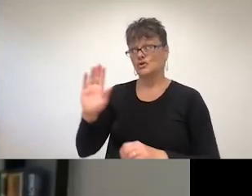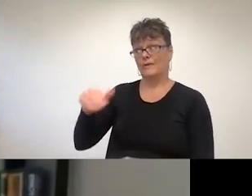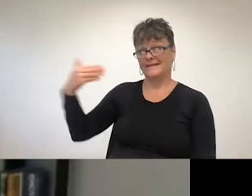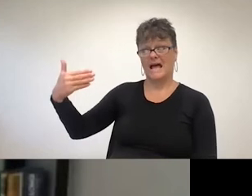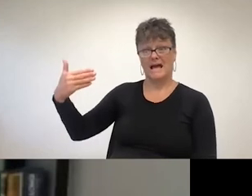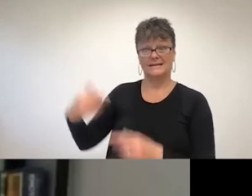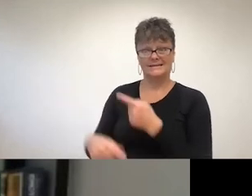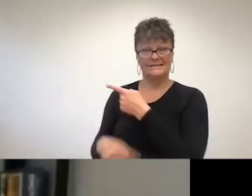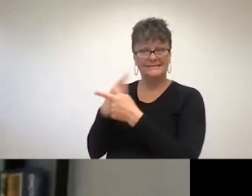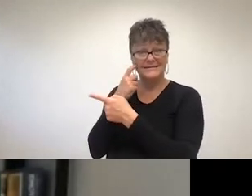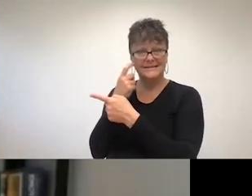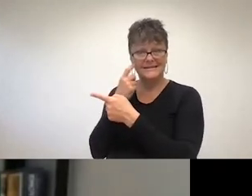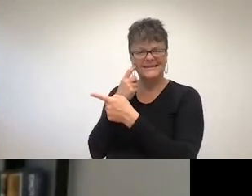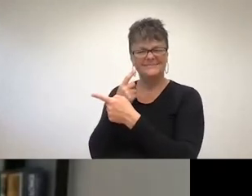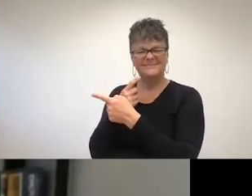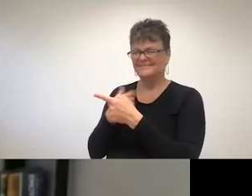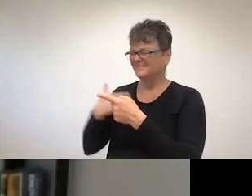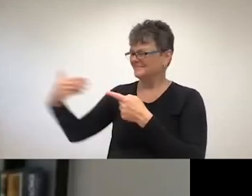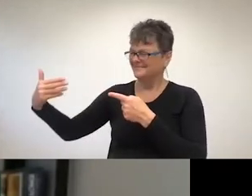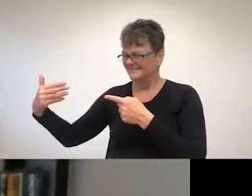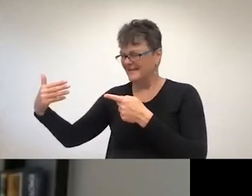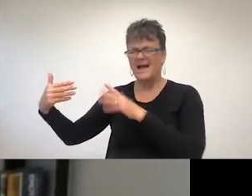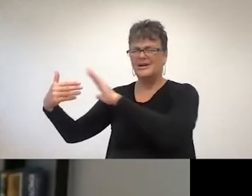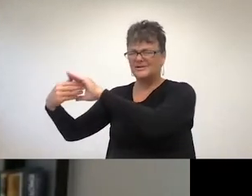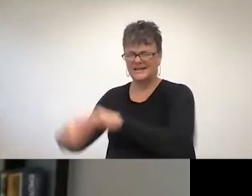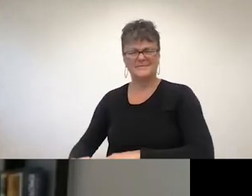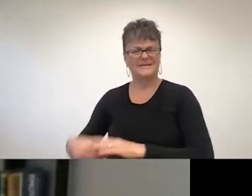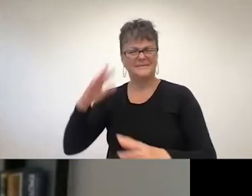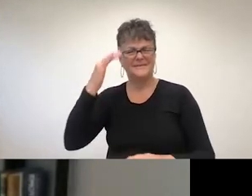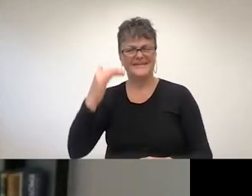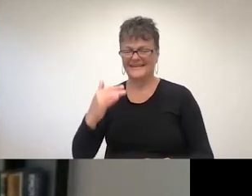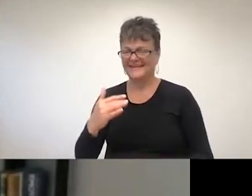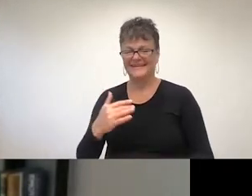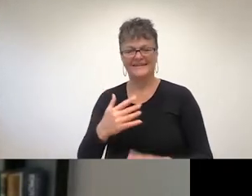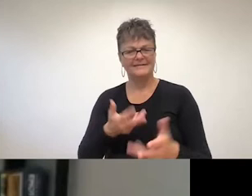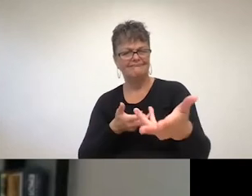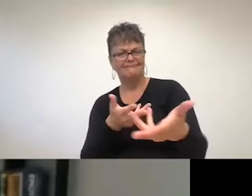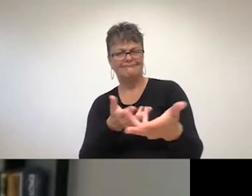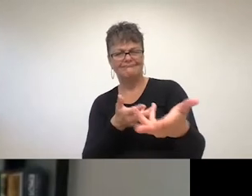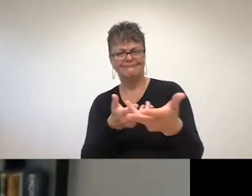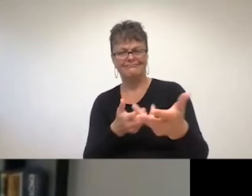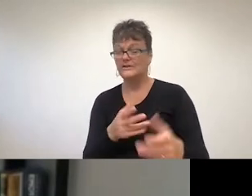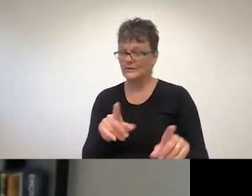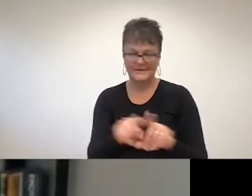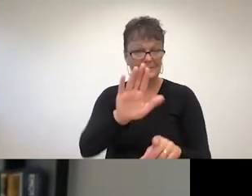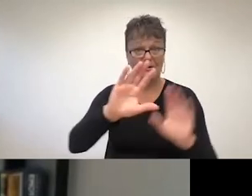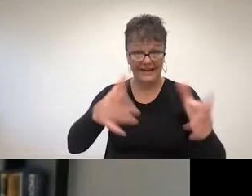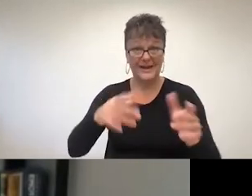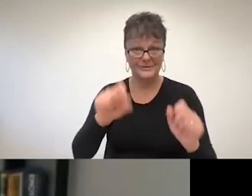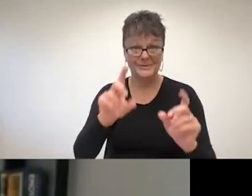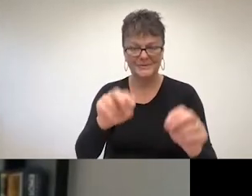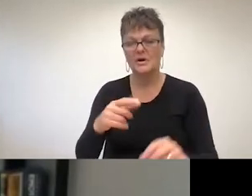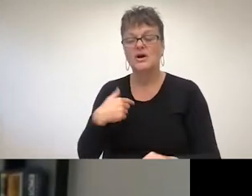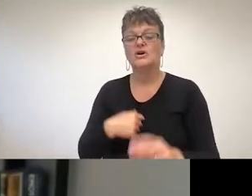of feel like a barrier, right? They put up a wall between us. So I pull down the slides whenever possible to give our eyes a rest. We also know that